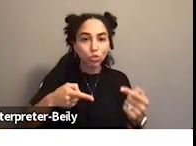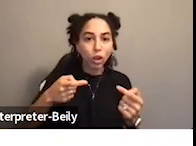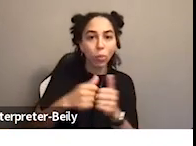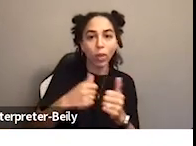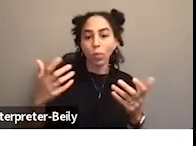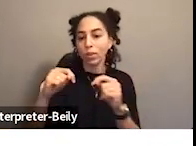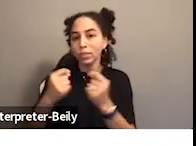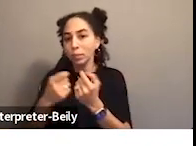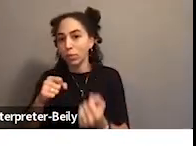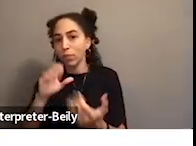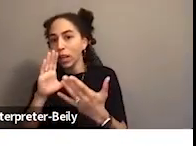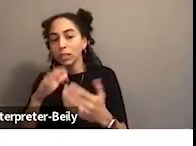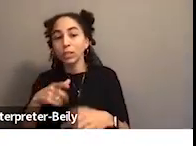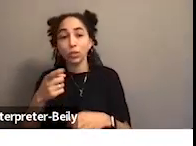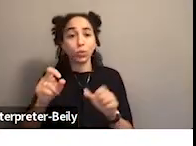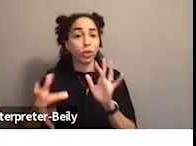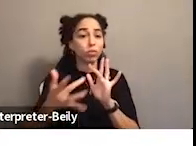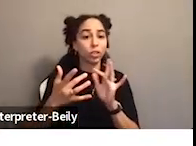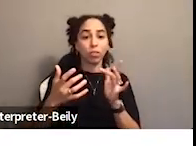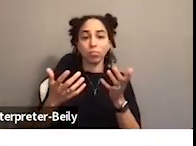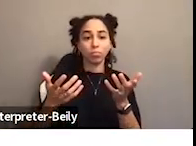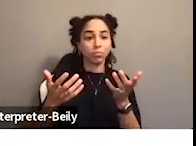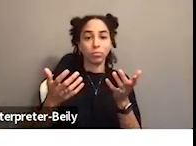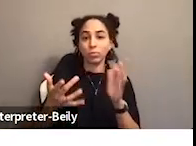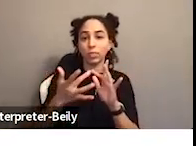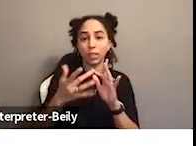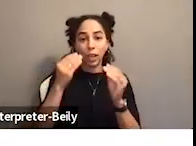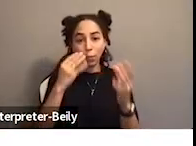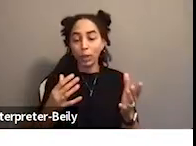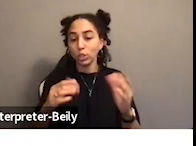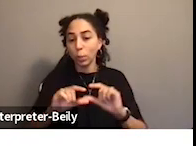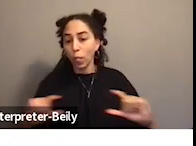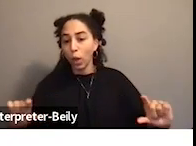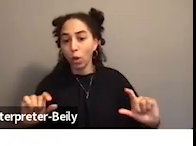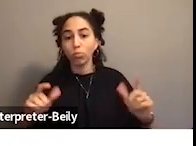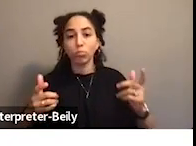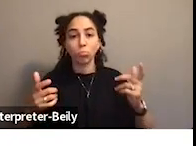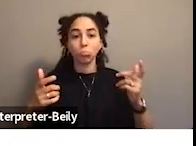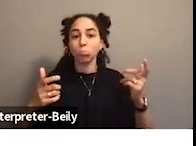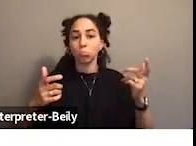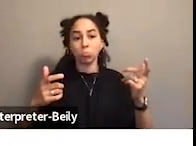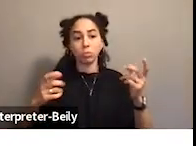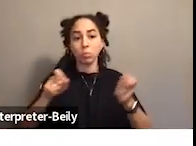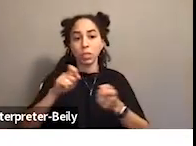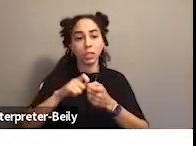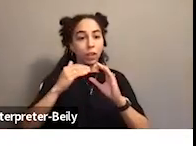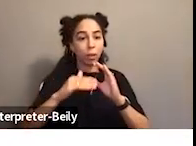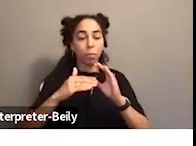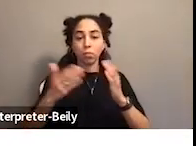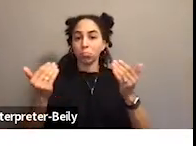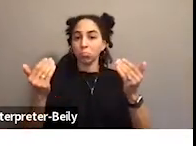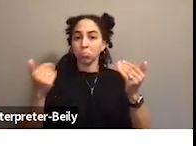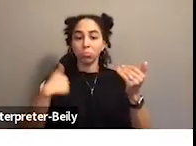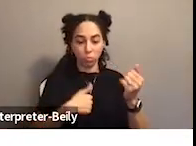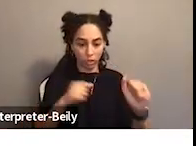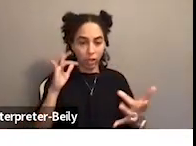facing. So you can reach out at any contact information below. You can send a specific email to the email address, and we can reach